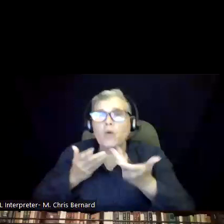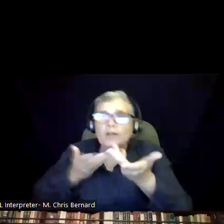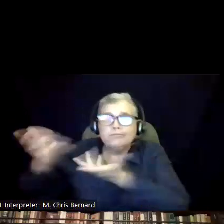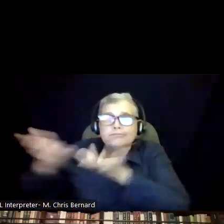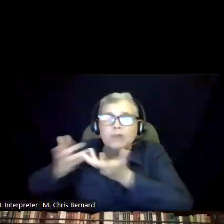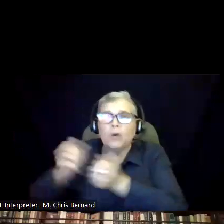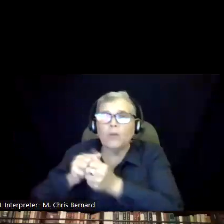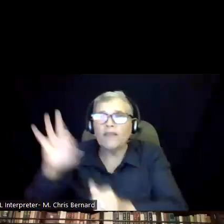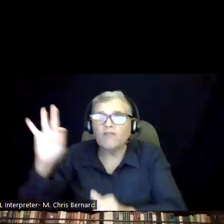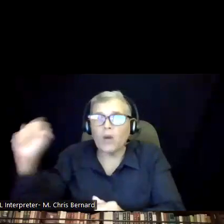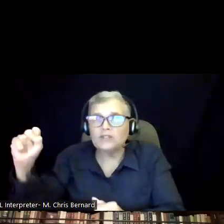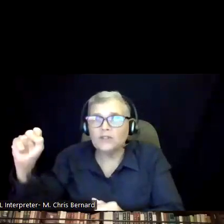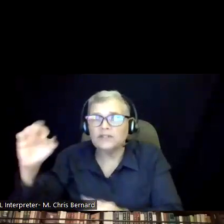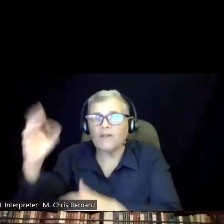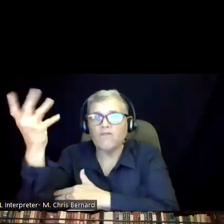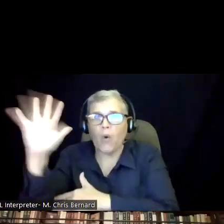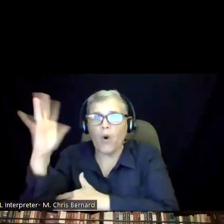Management working